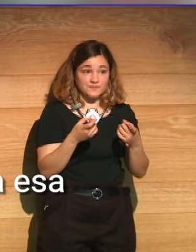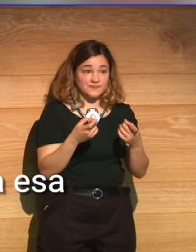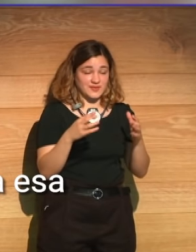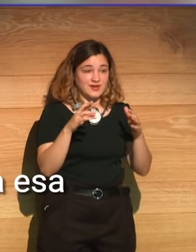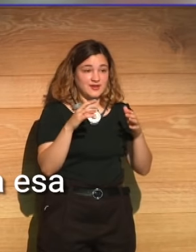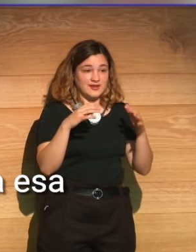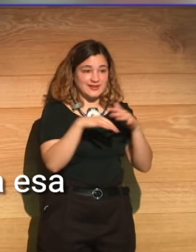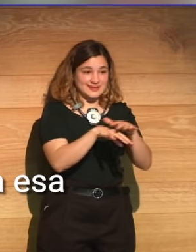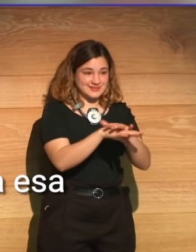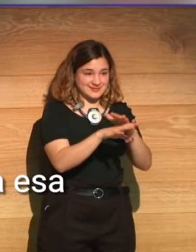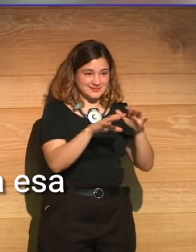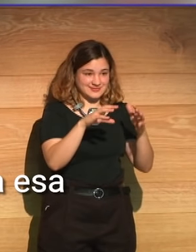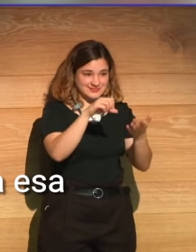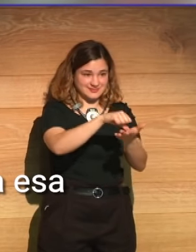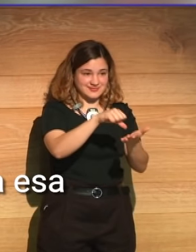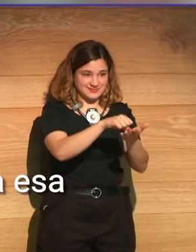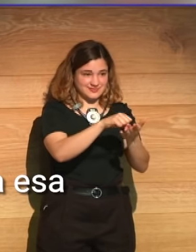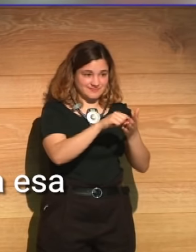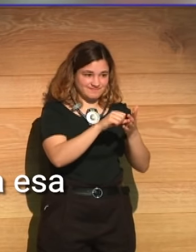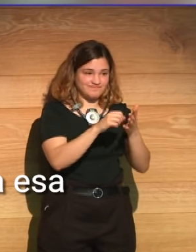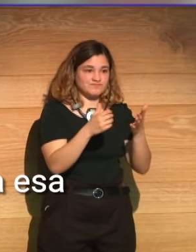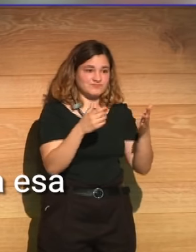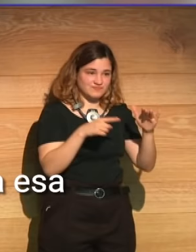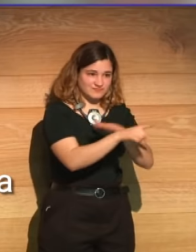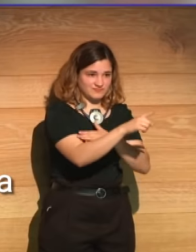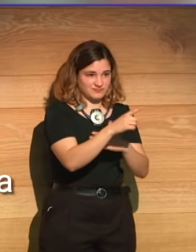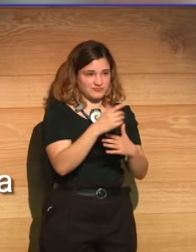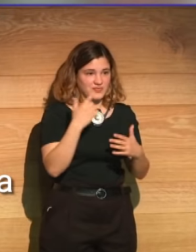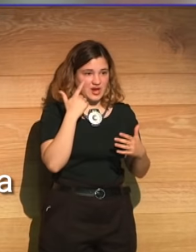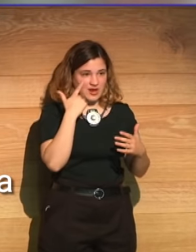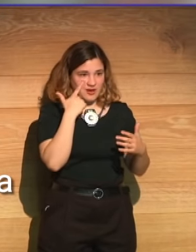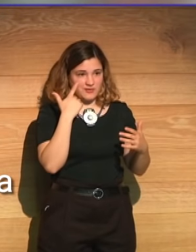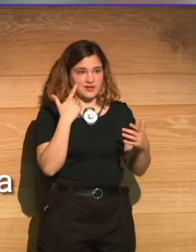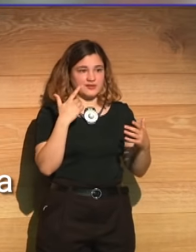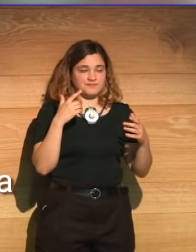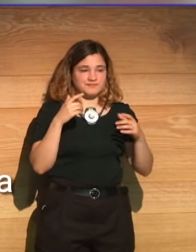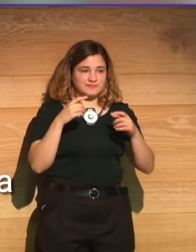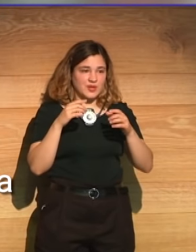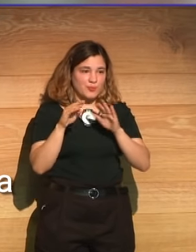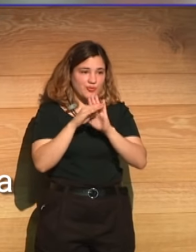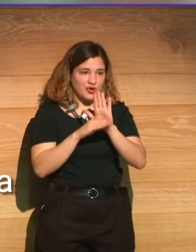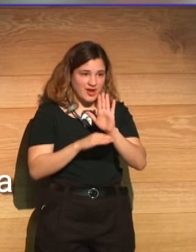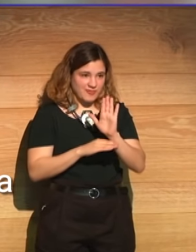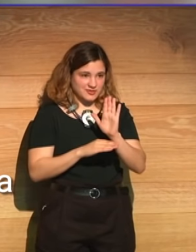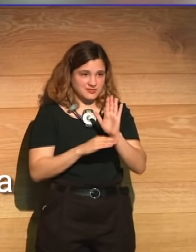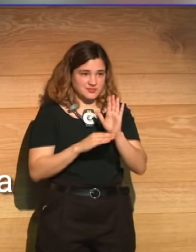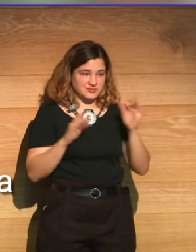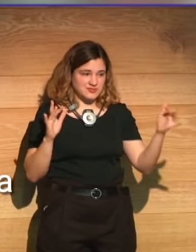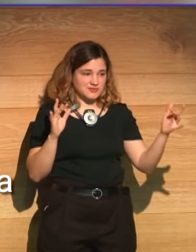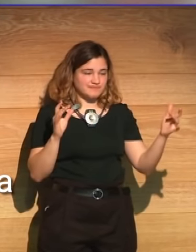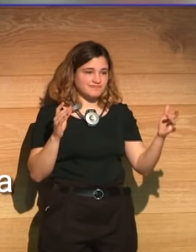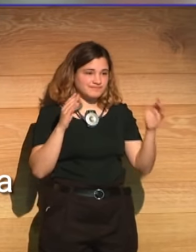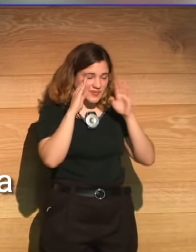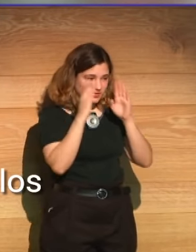weren't able to reach to be able to extend access to that programming. We've also had teachers develop exam